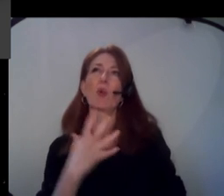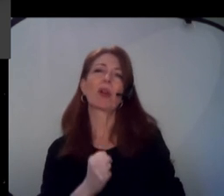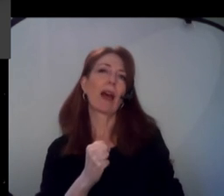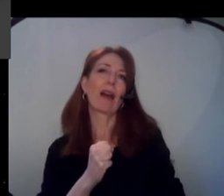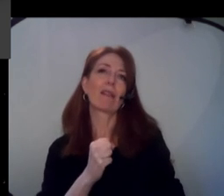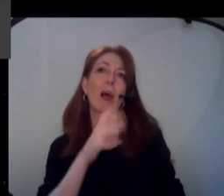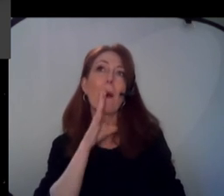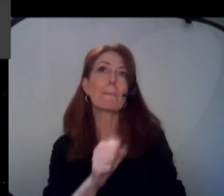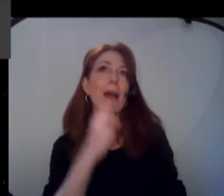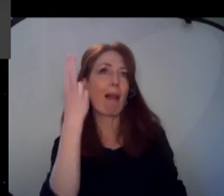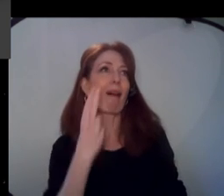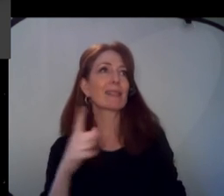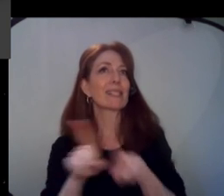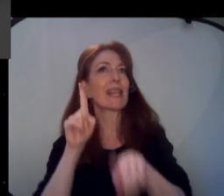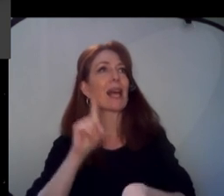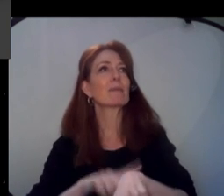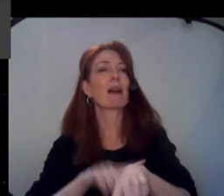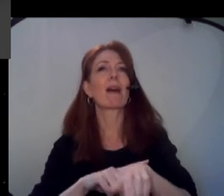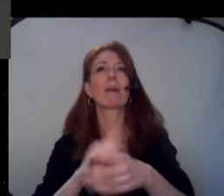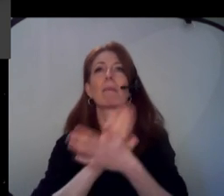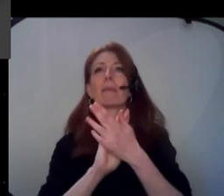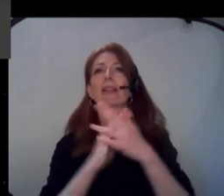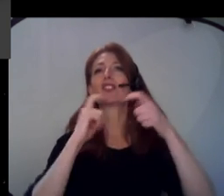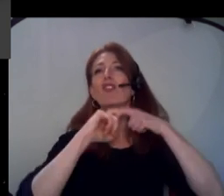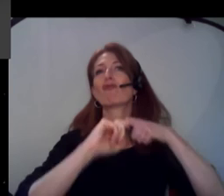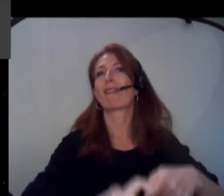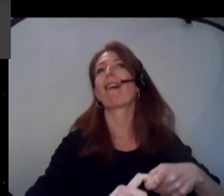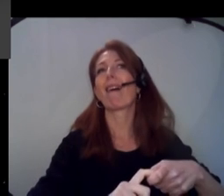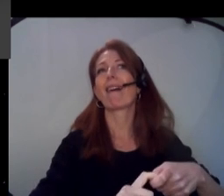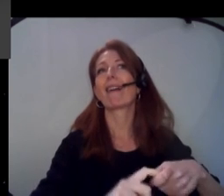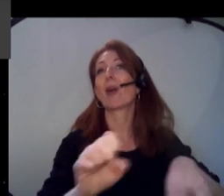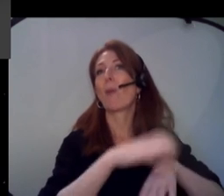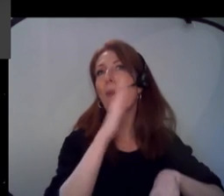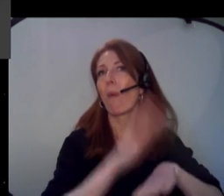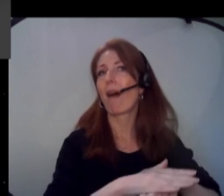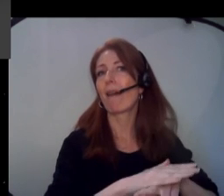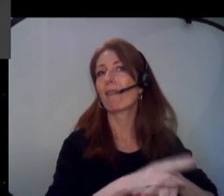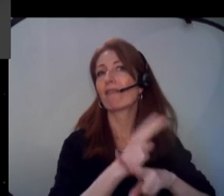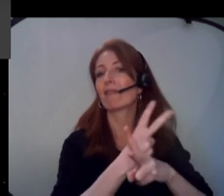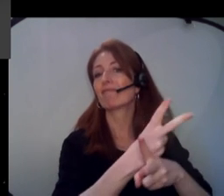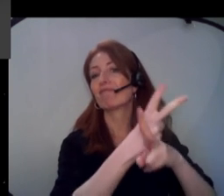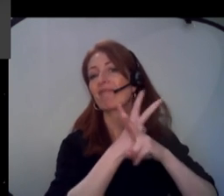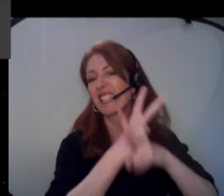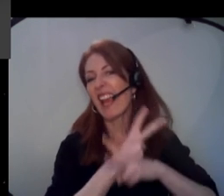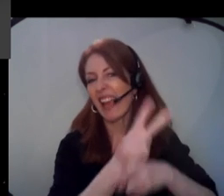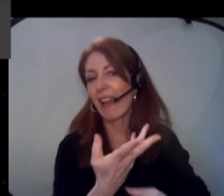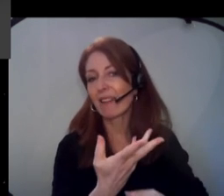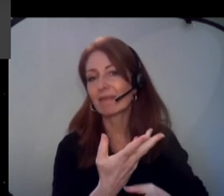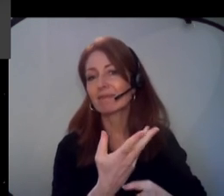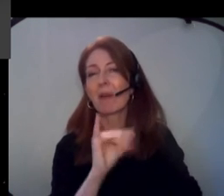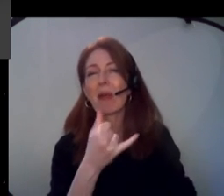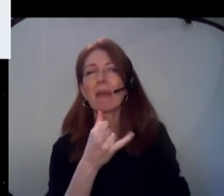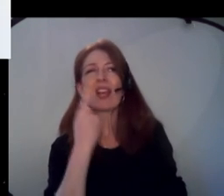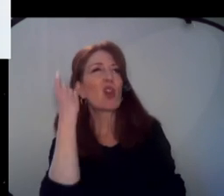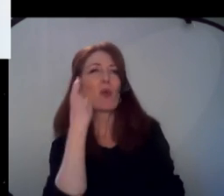on, you know, his wife to, you know, take care of things might not have thought about it just quite so much as the woman